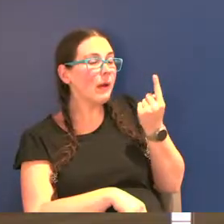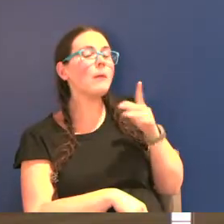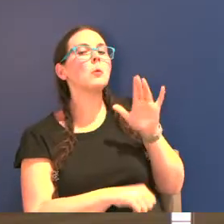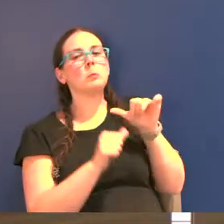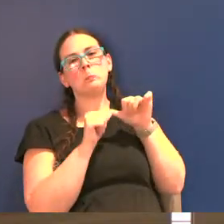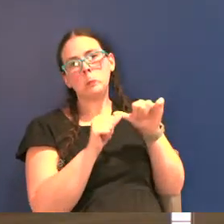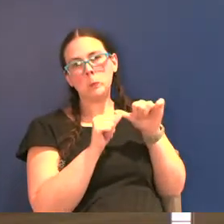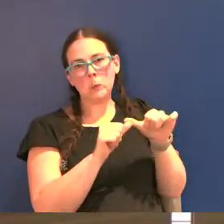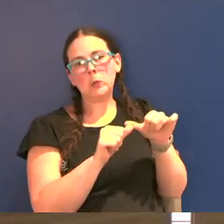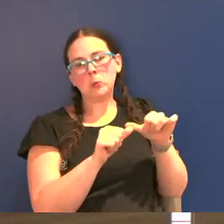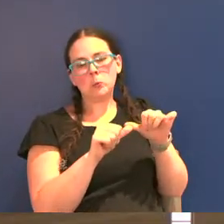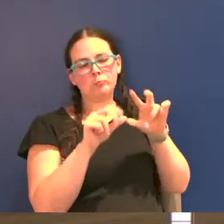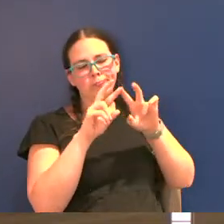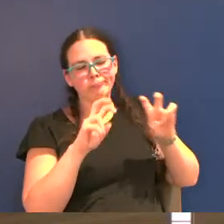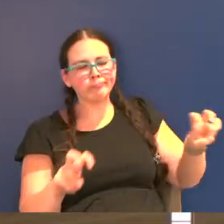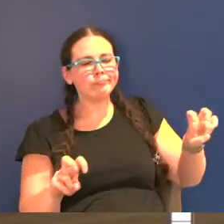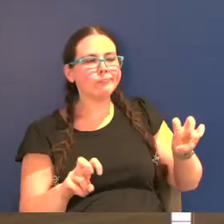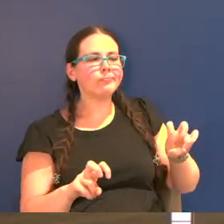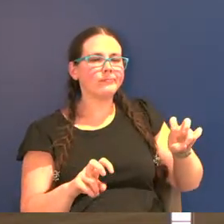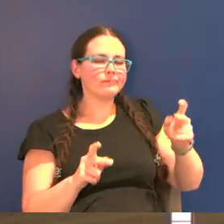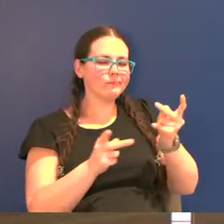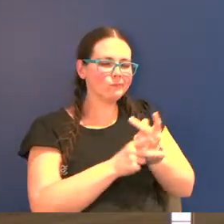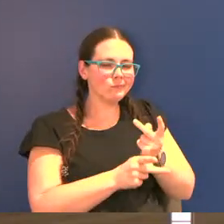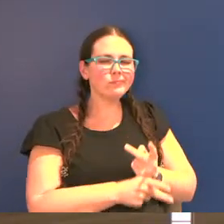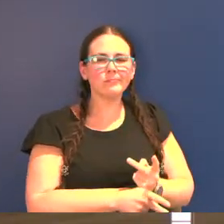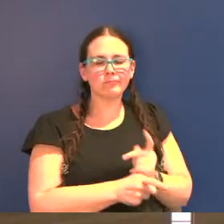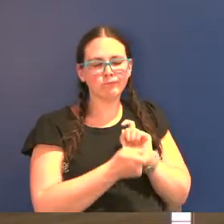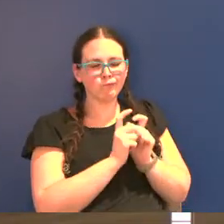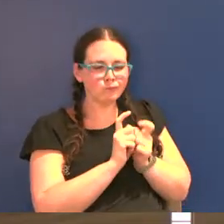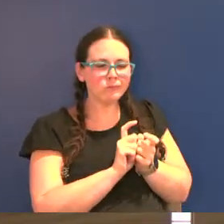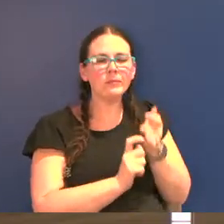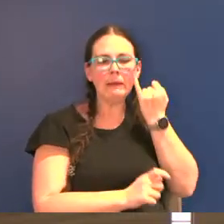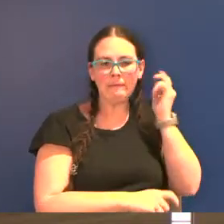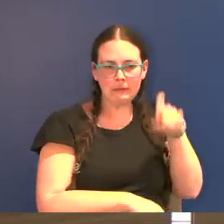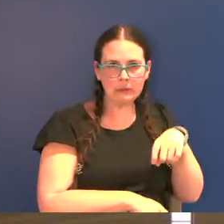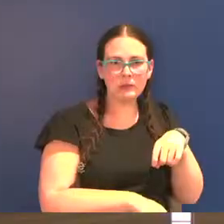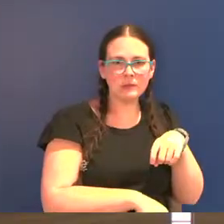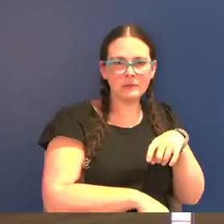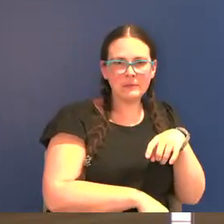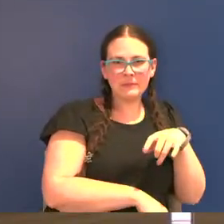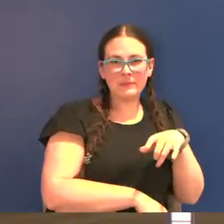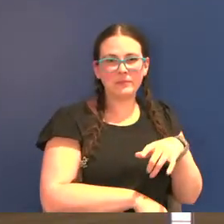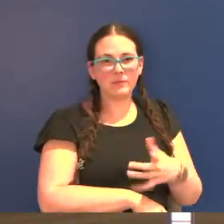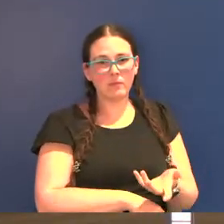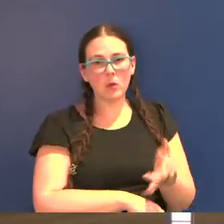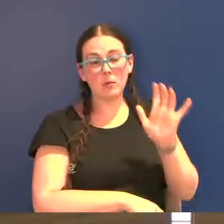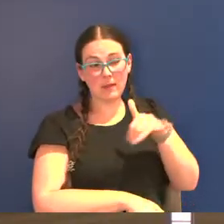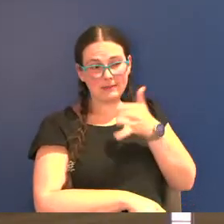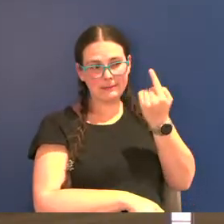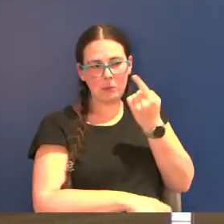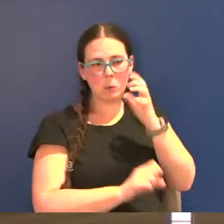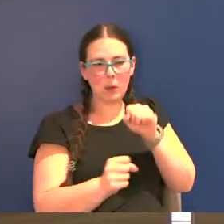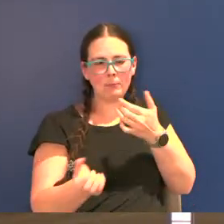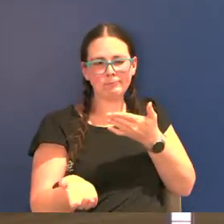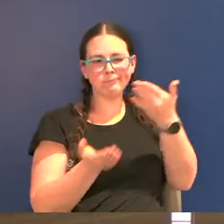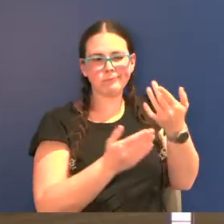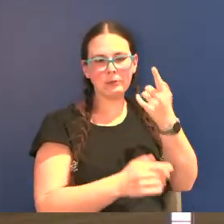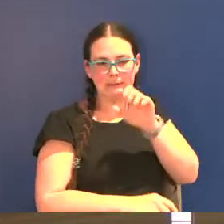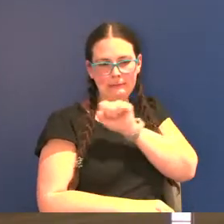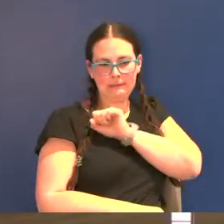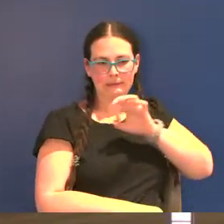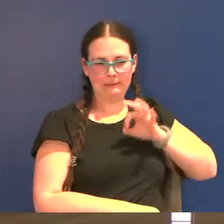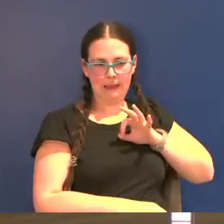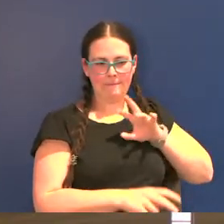to continue to evaluate. So I think that can be something that we take to the staffing committee to revisit middle